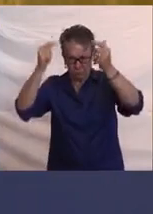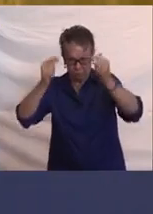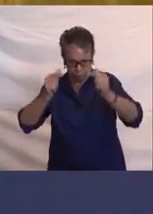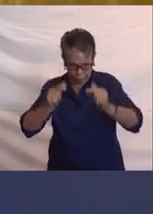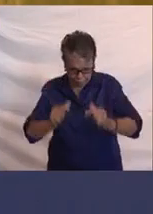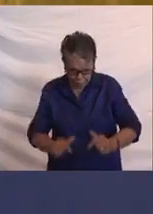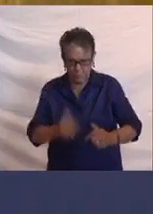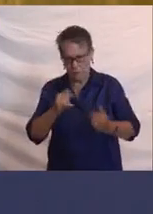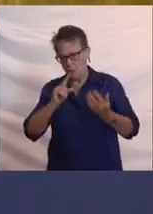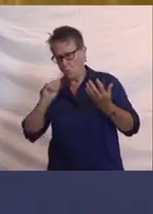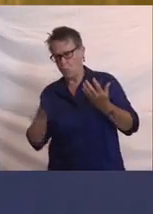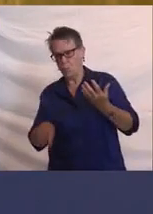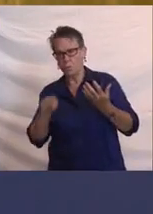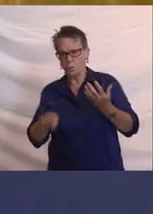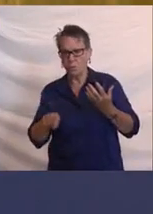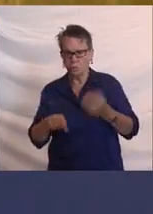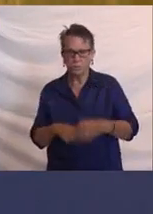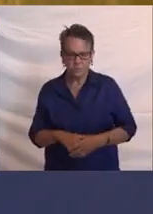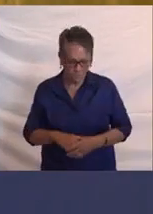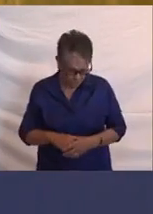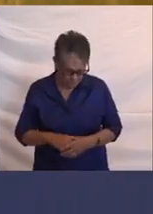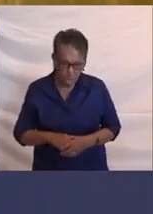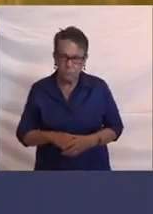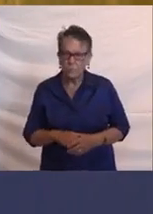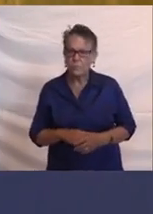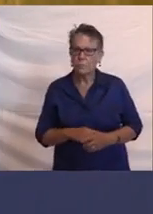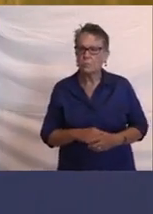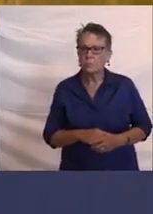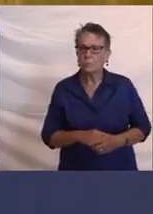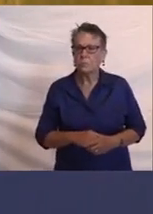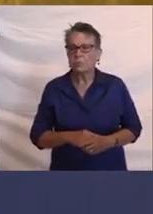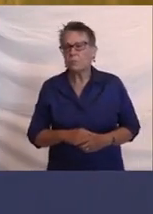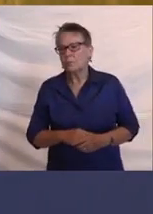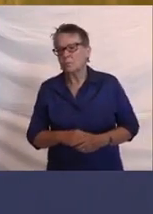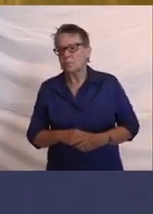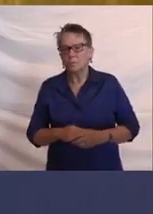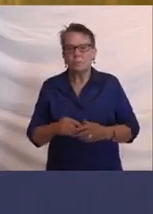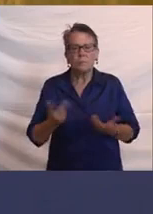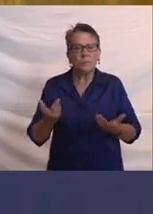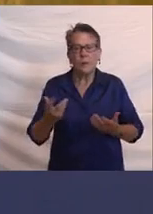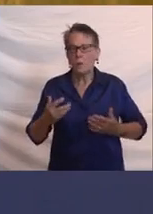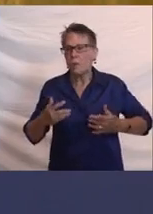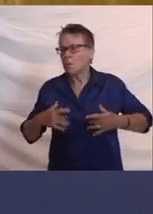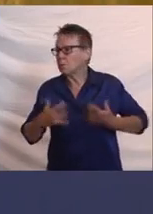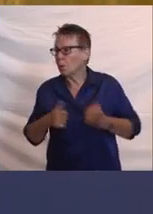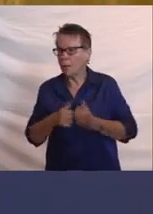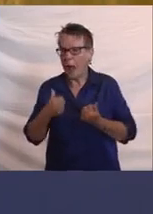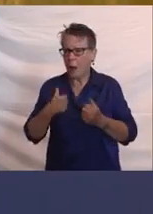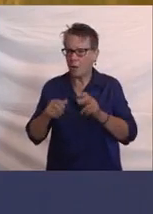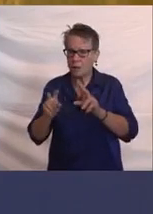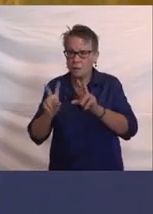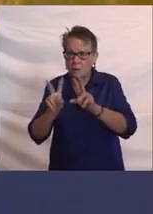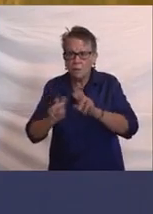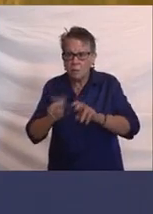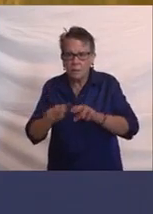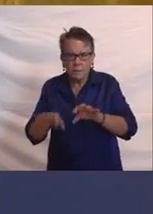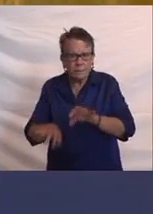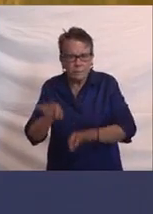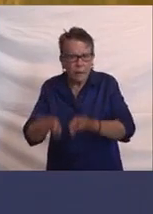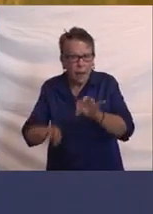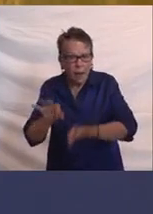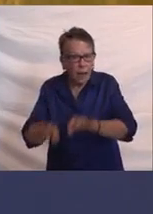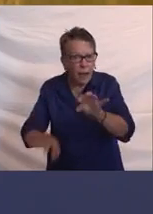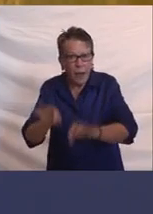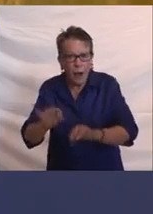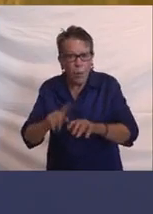the right time to do it. No update on the post-mortem, but we're committed to that, and that hasn't changed. Part of the reason why there's no